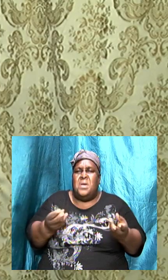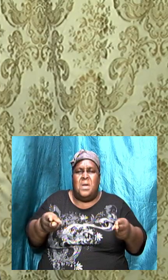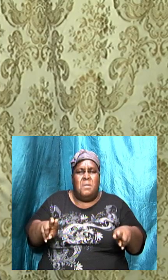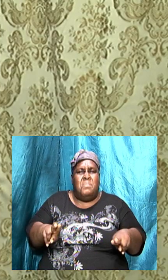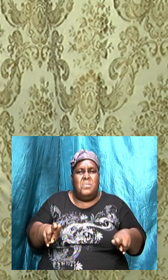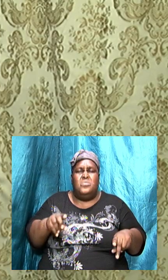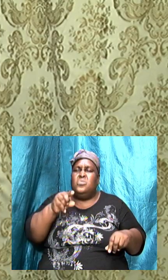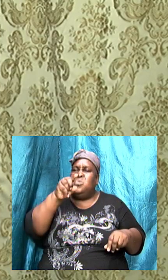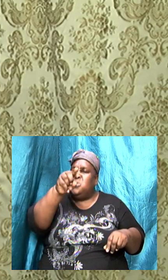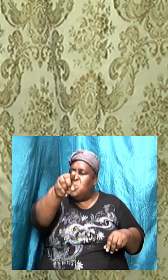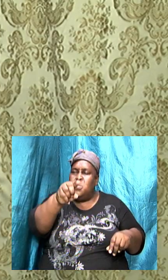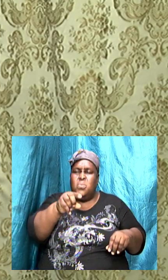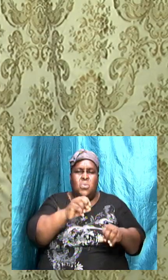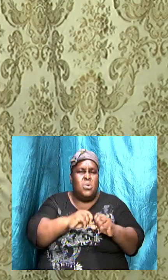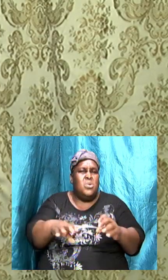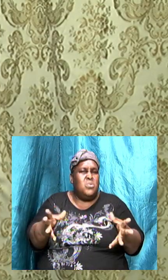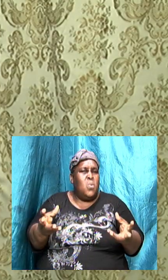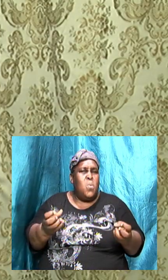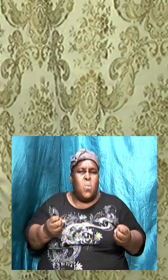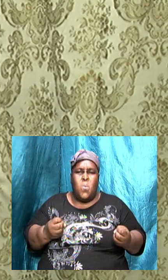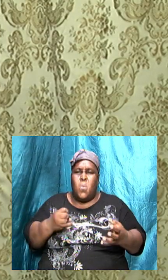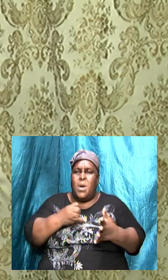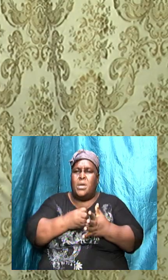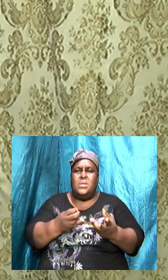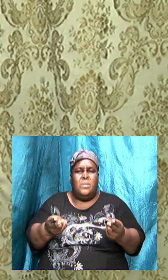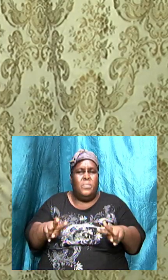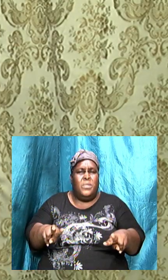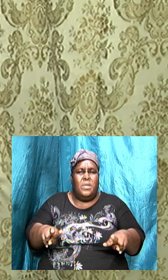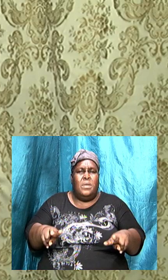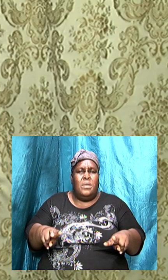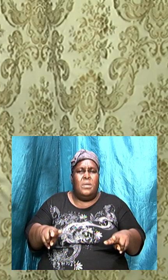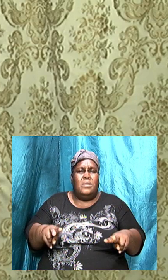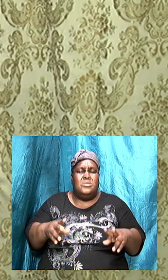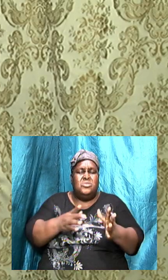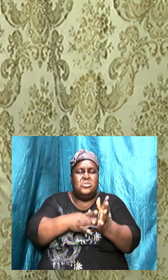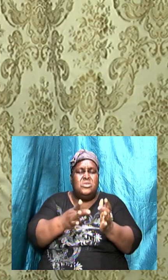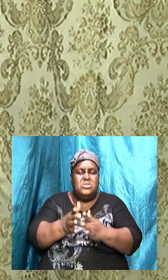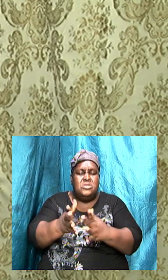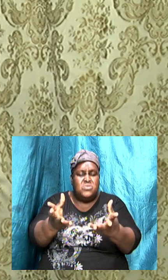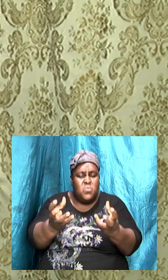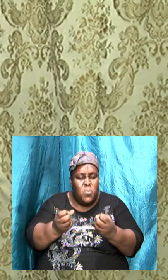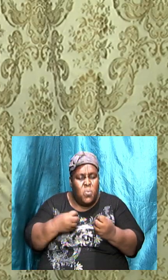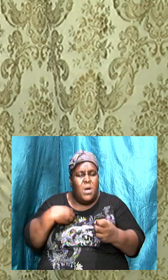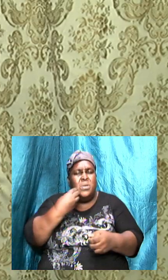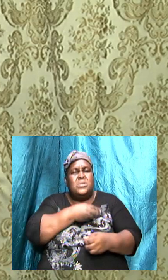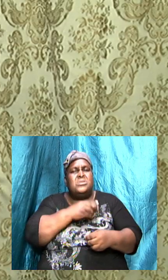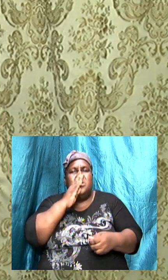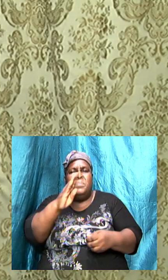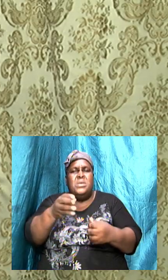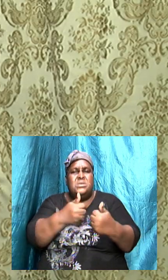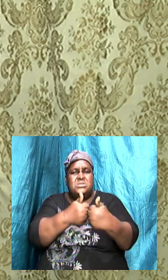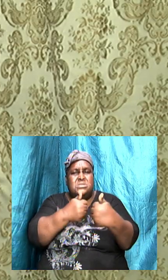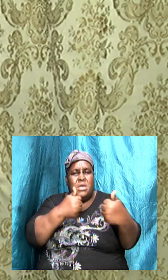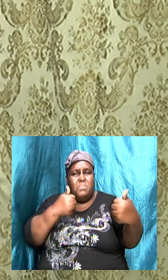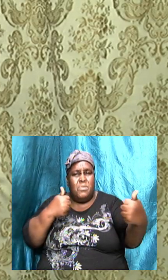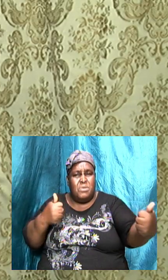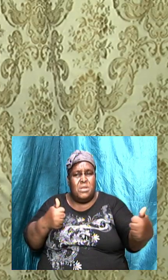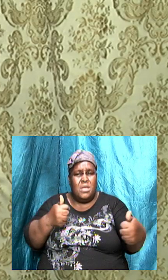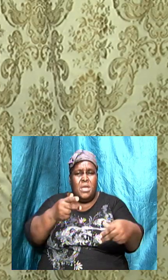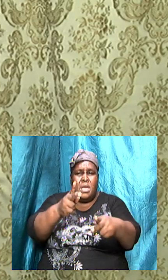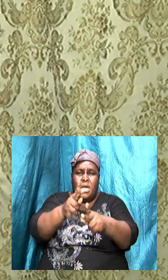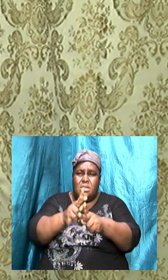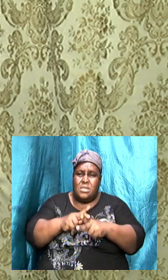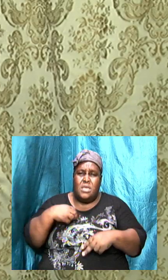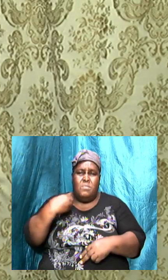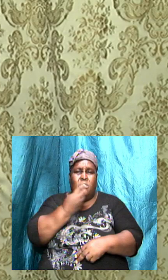we recognize that Jesus wants us to be separate. He wants us to maintain our spiritual